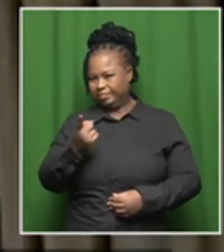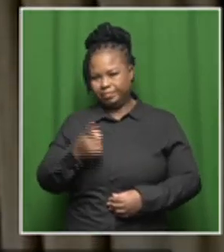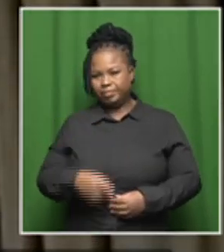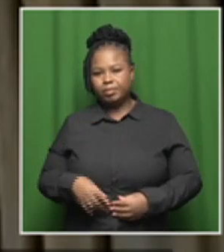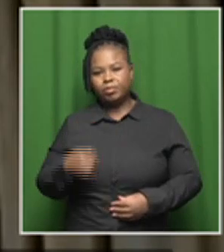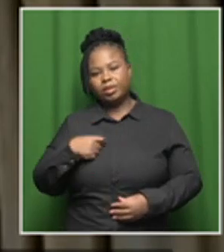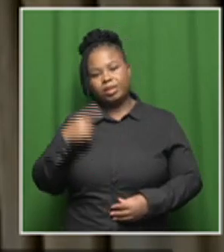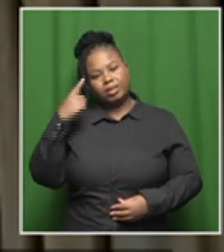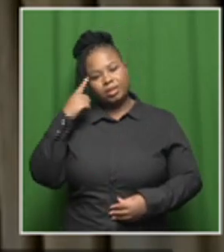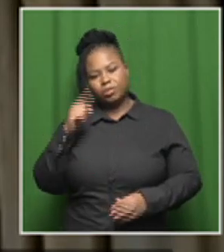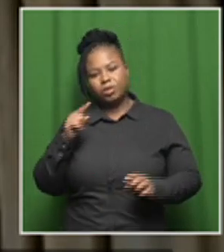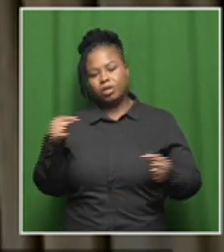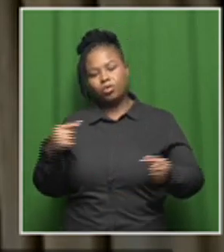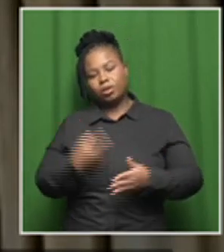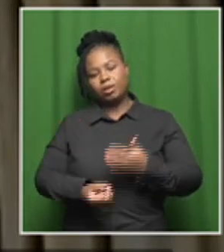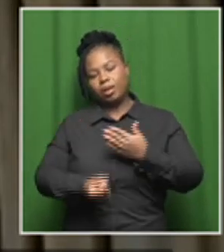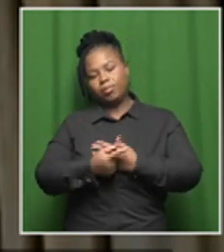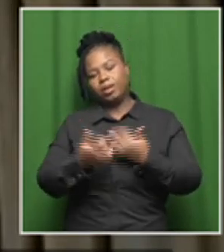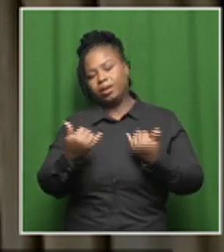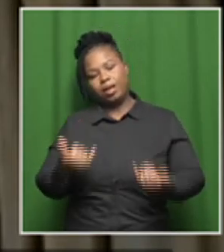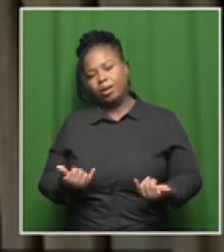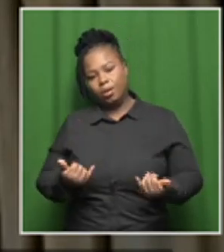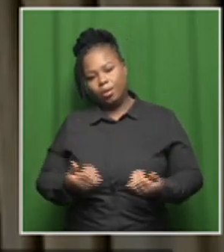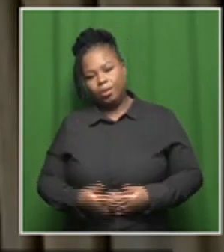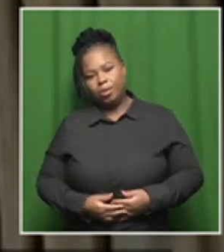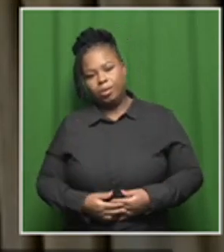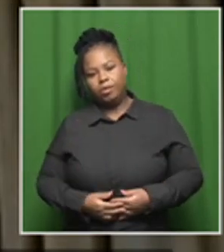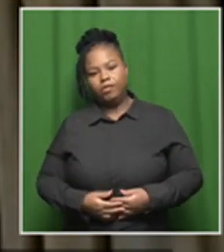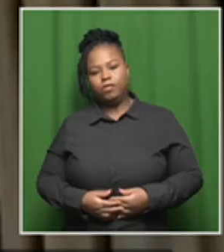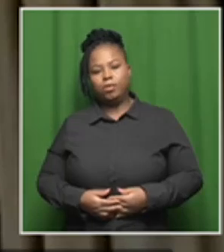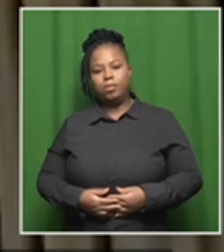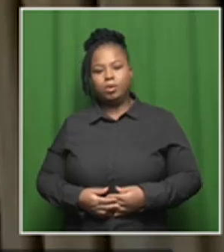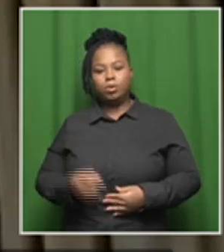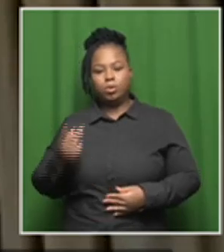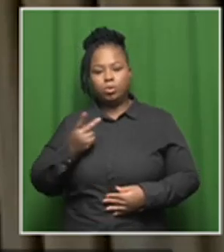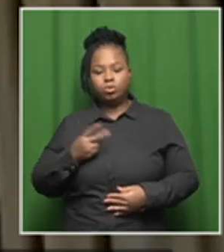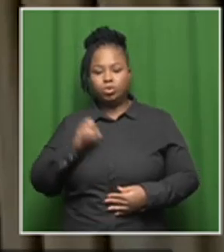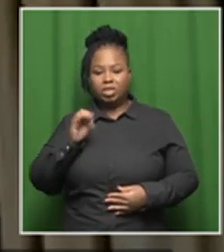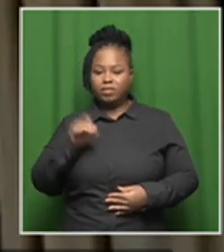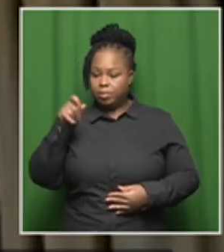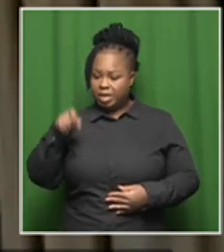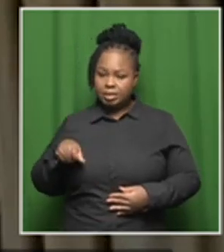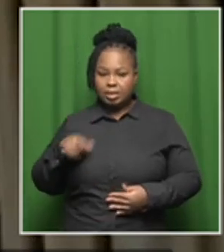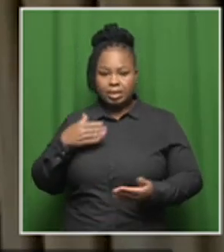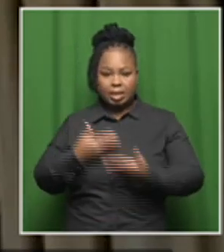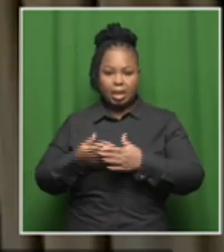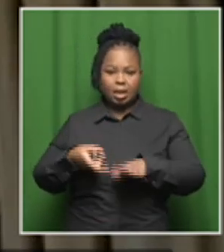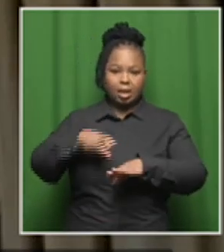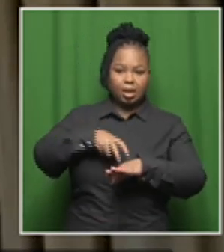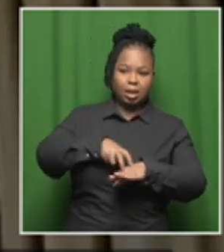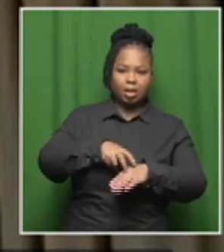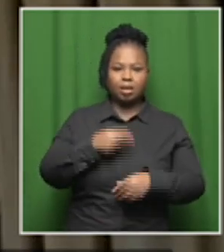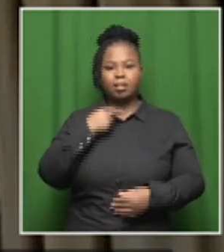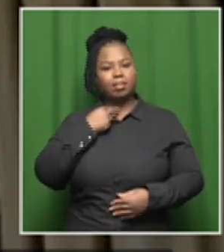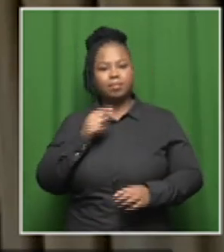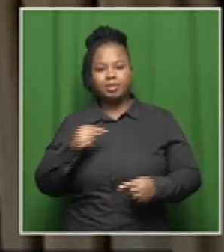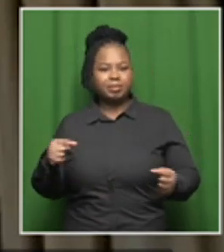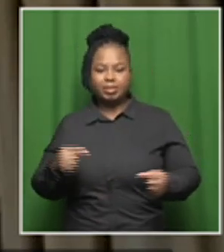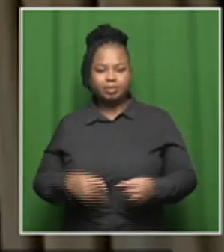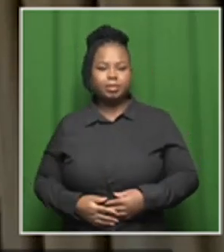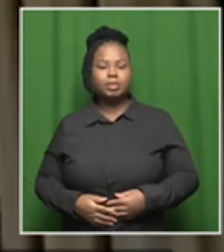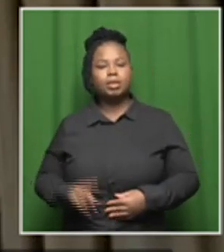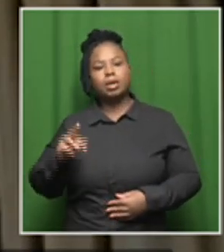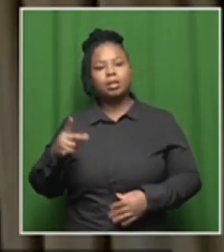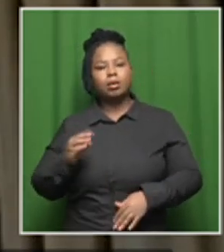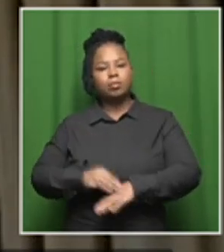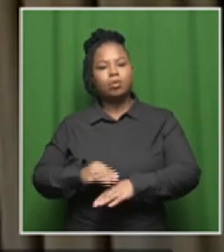we're a long way from seeing the volocopters of this world actually providing a proper commercial service. And the real problem we have